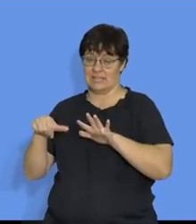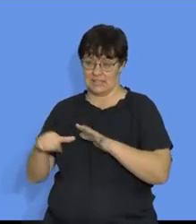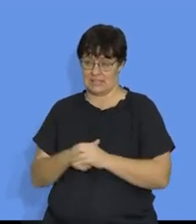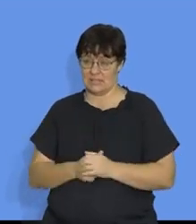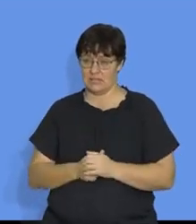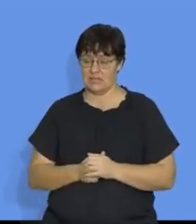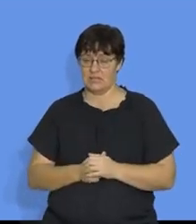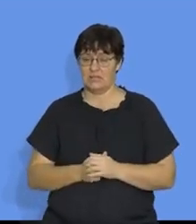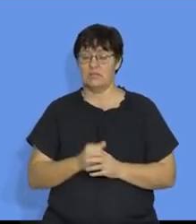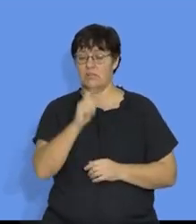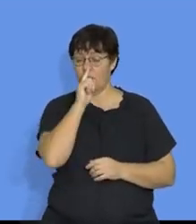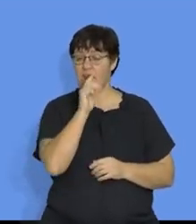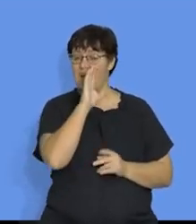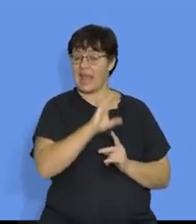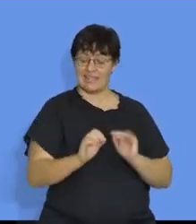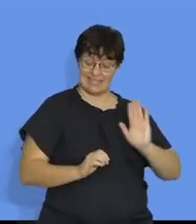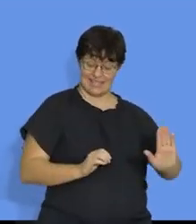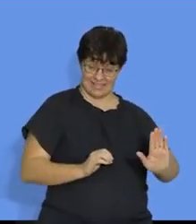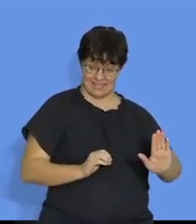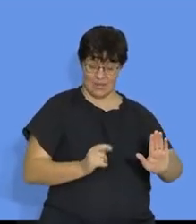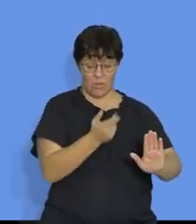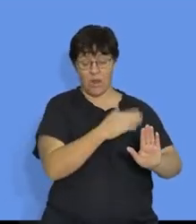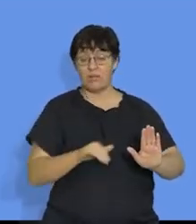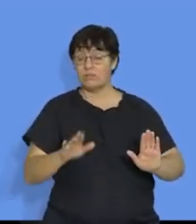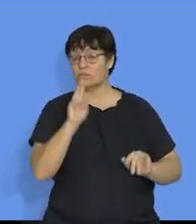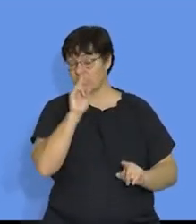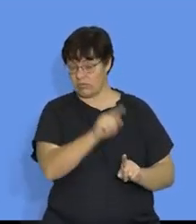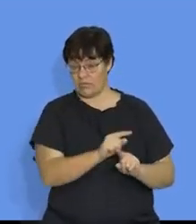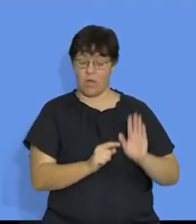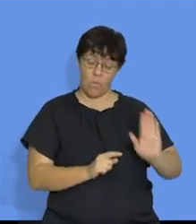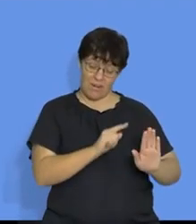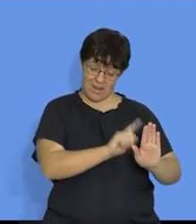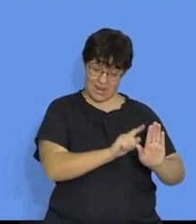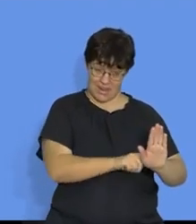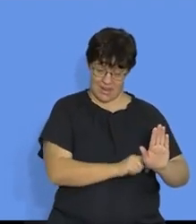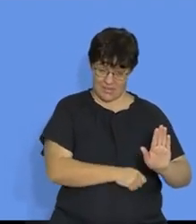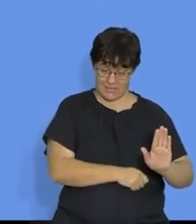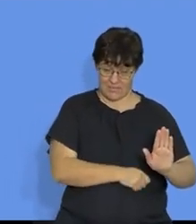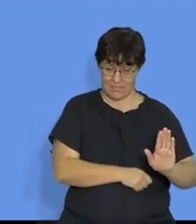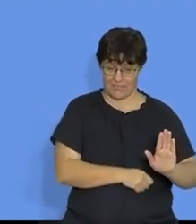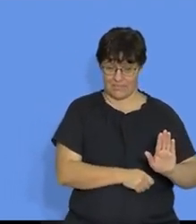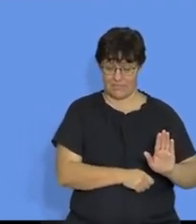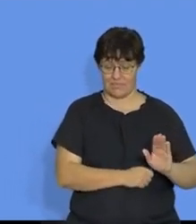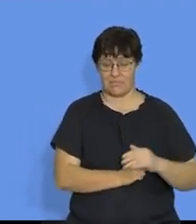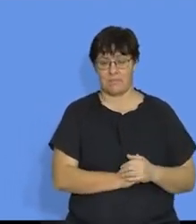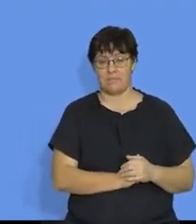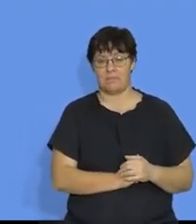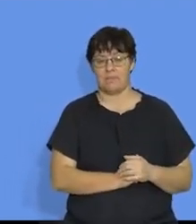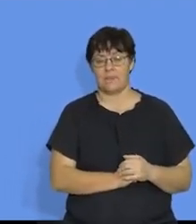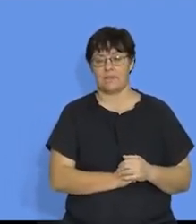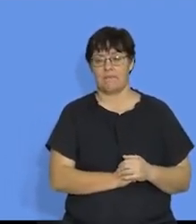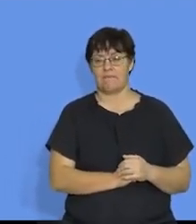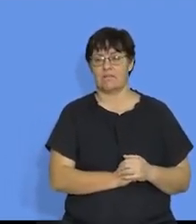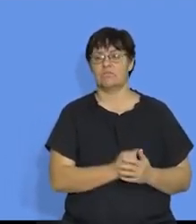So again, this is looking at one case of the example because I'm using one of the specific